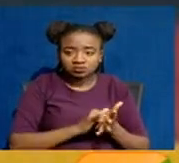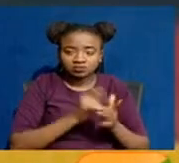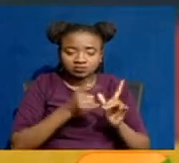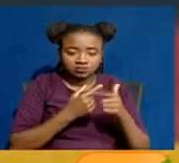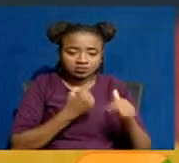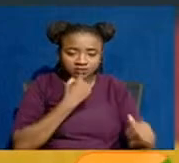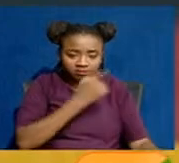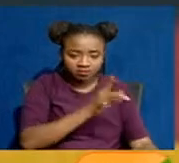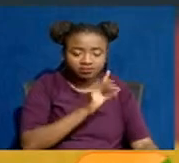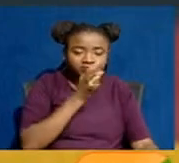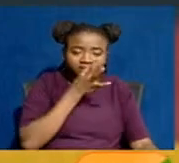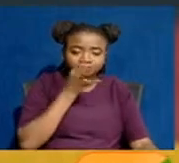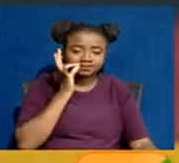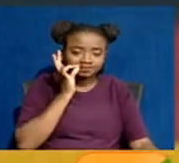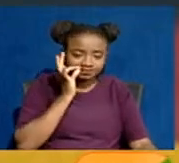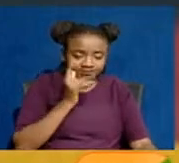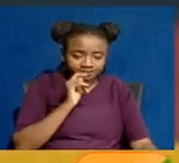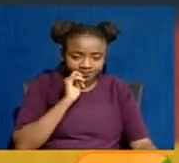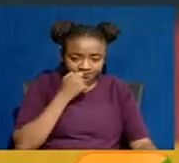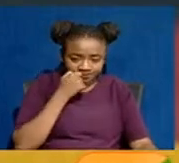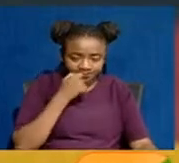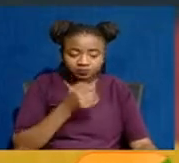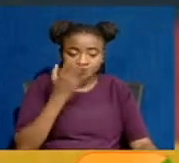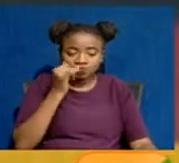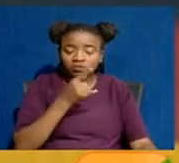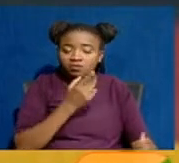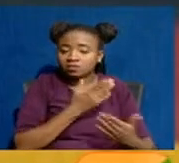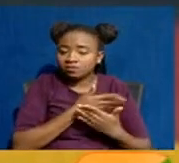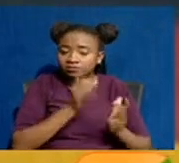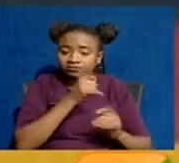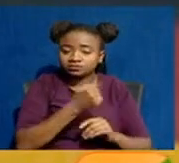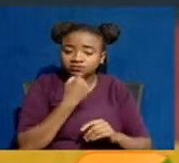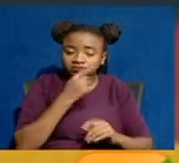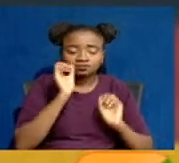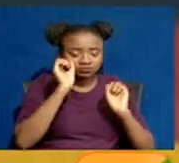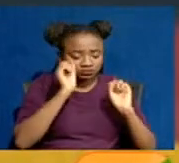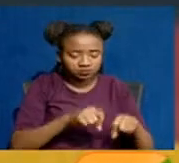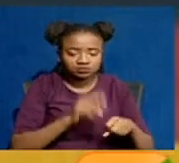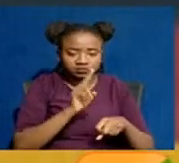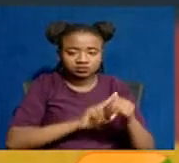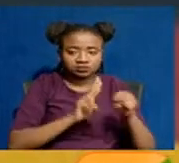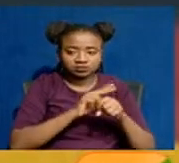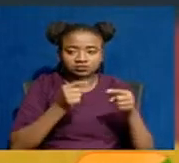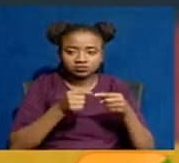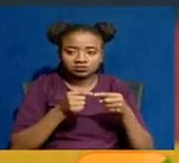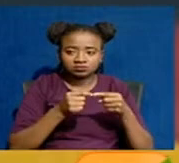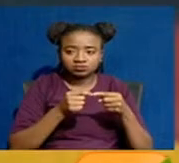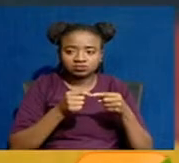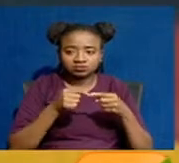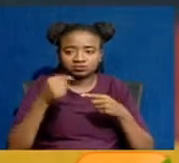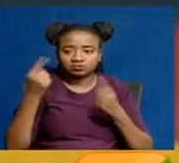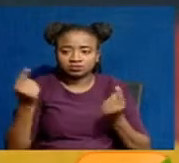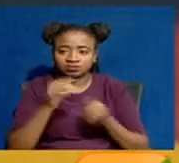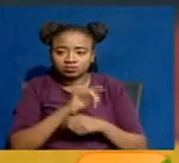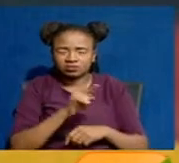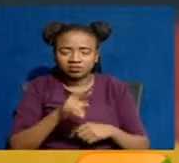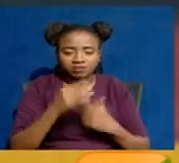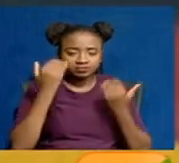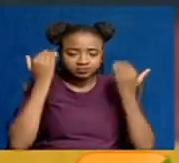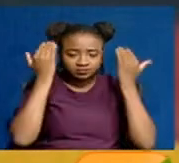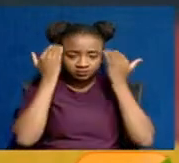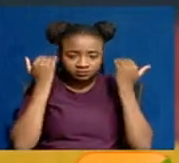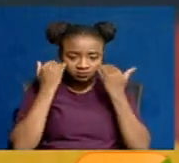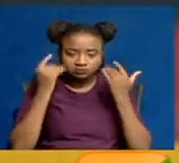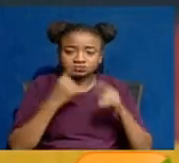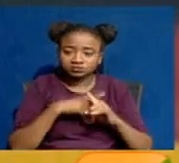silent. Therefore, whatever you say can and will be used against you. We also hear this a lot in the movies. Yeah, in the Miranda rights in the movies.